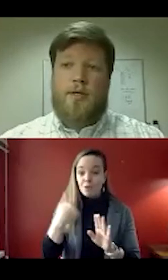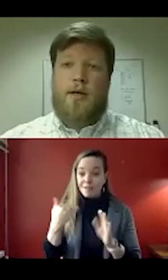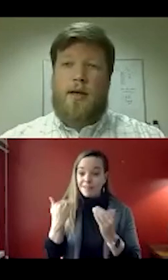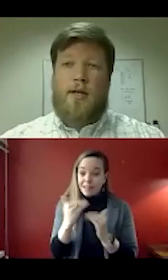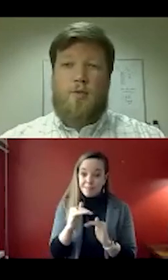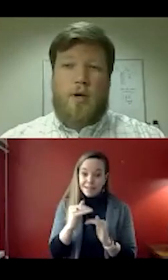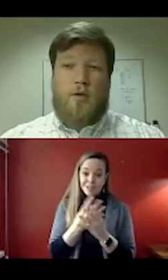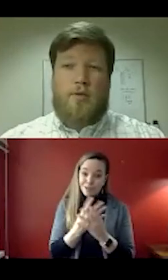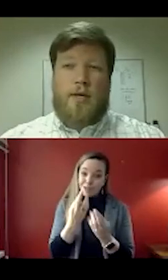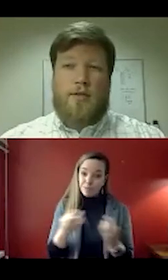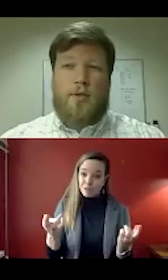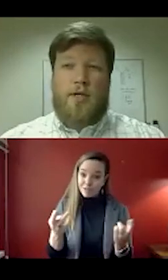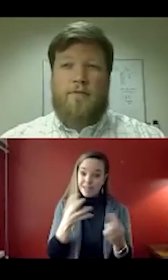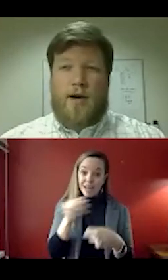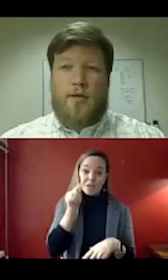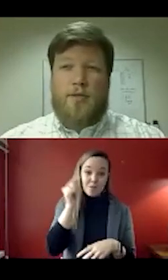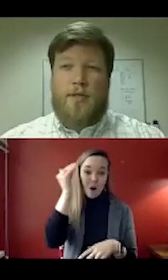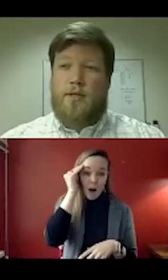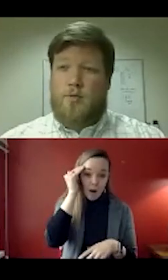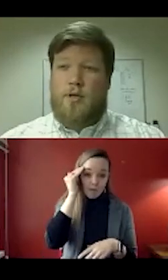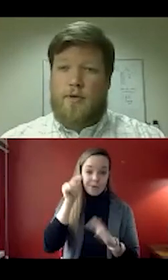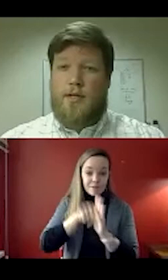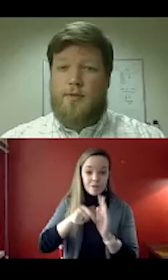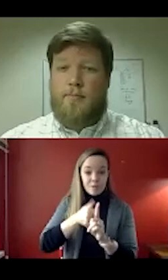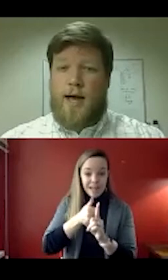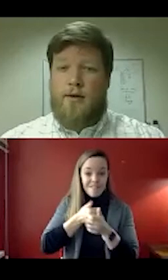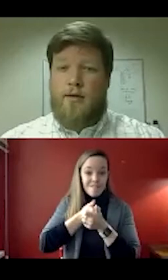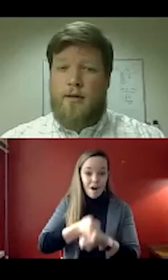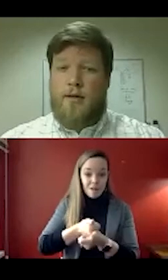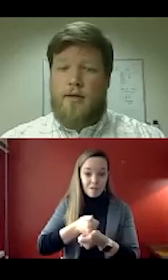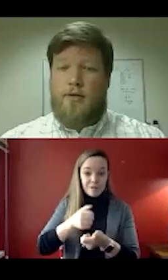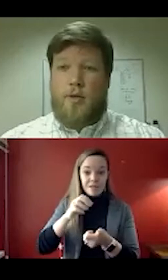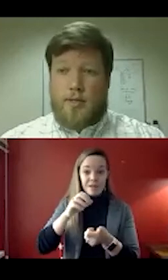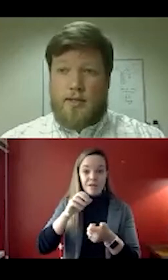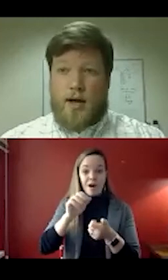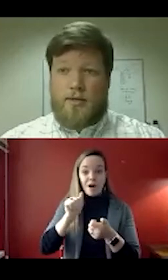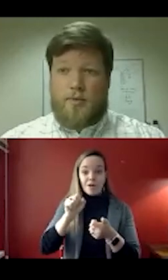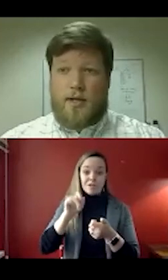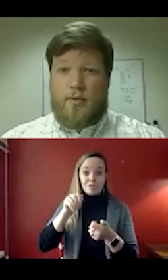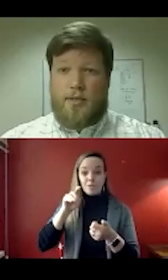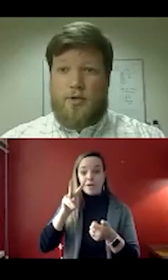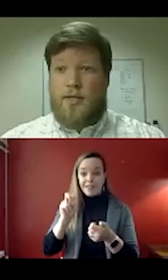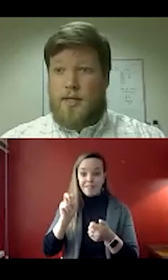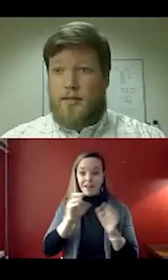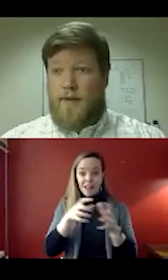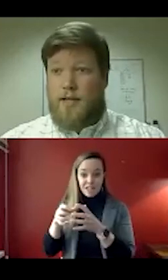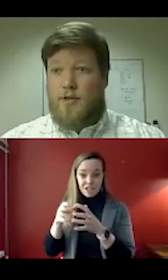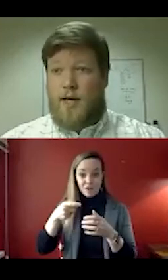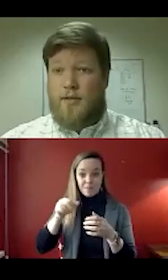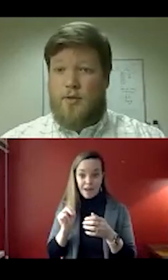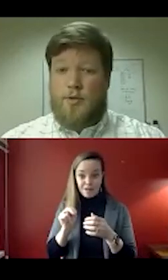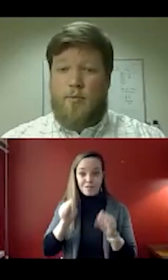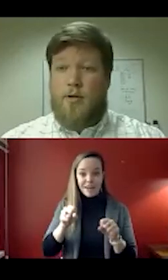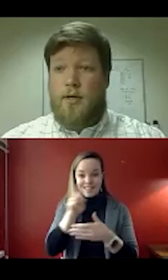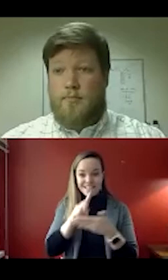resources and you know that suicide follows an assortative clustering pattern, you can design a screening procedure that takes advantage of that